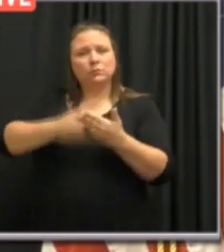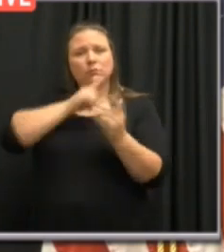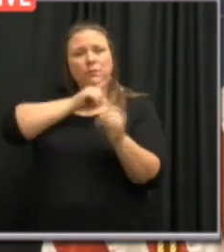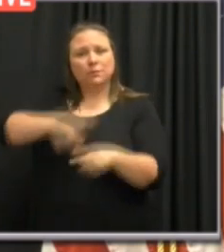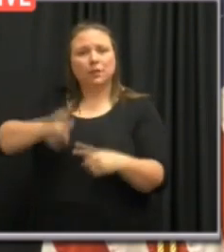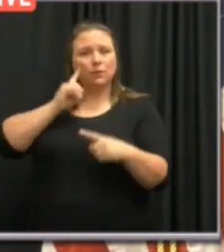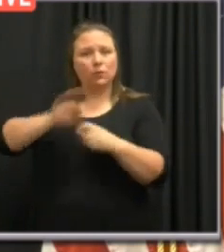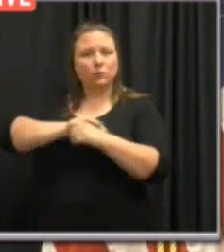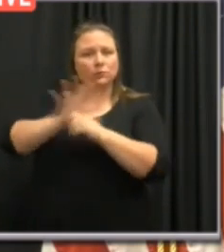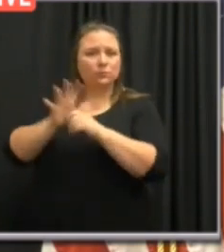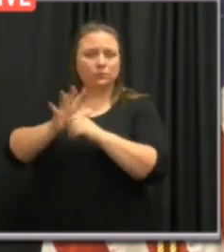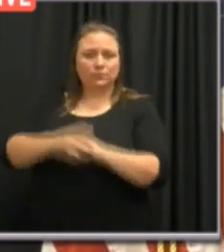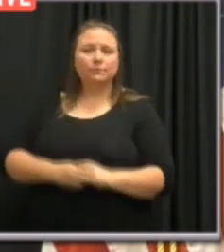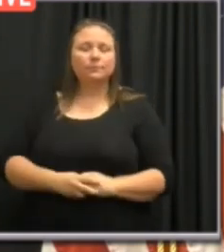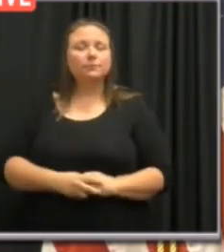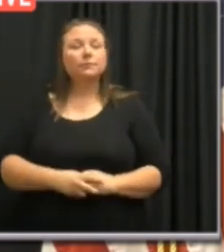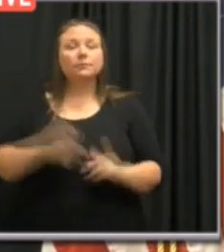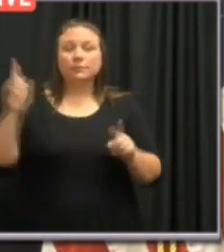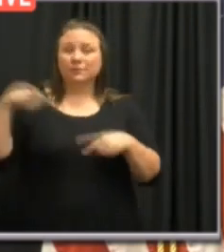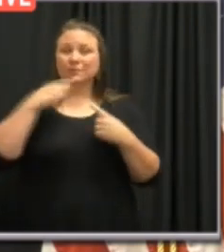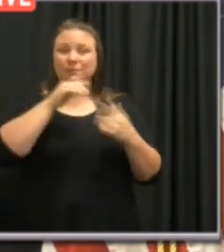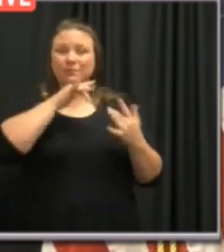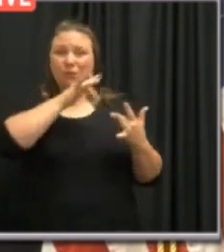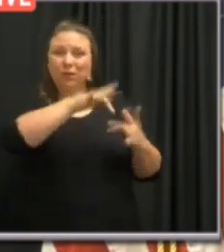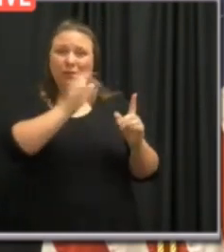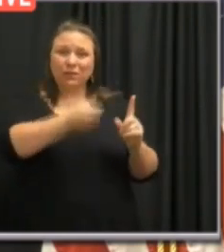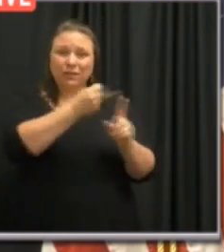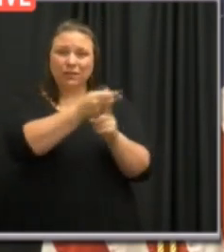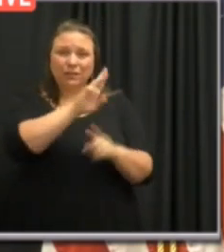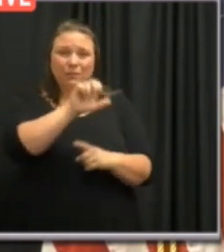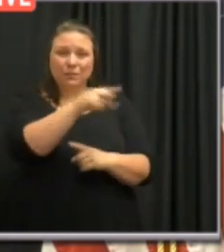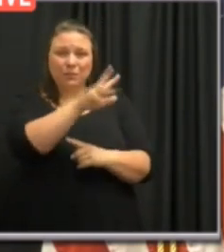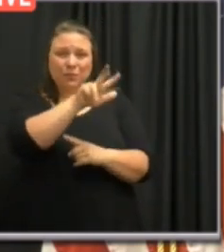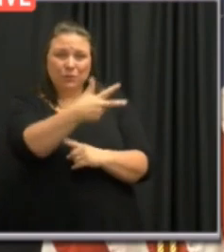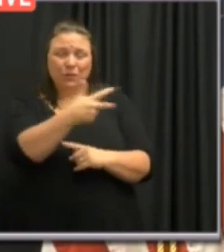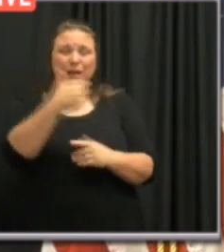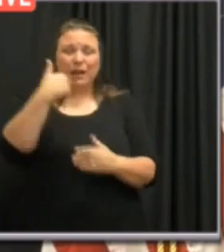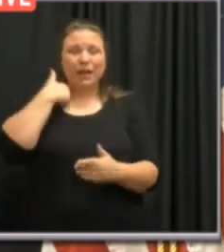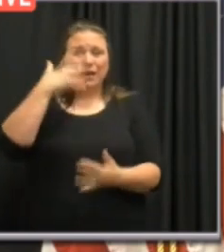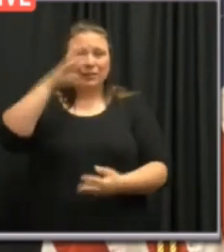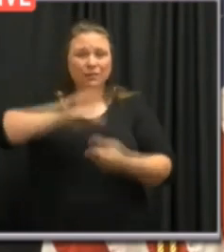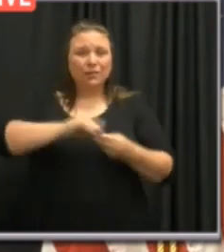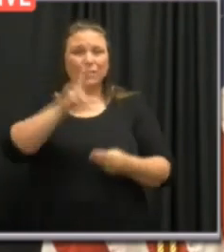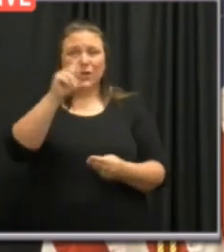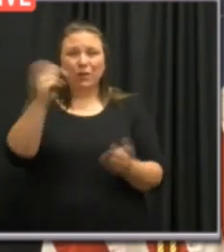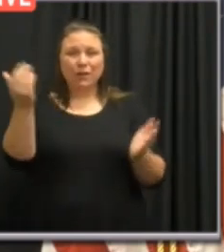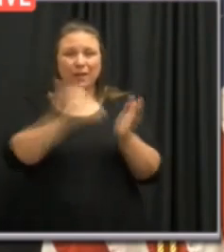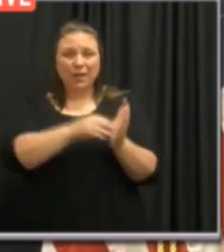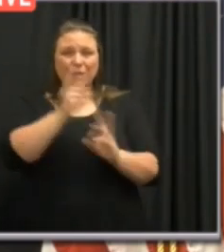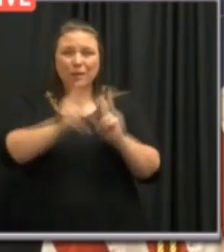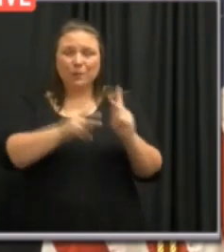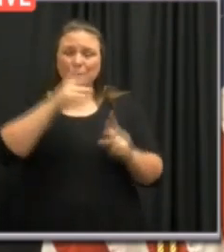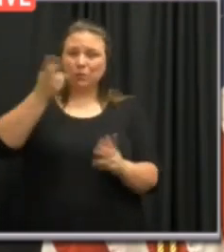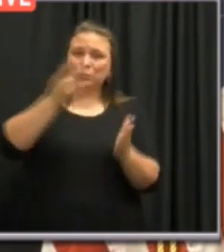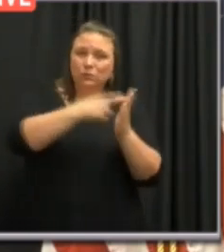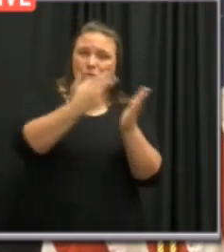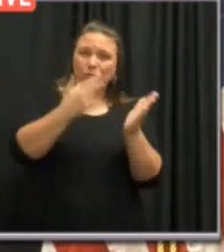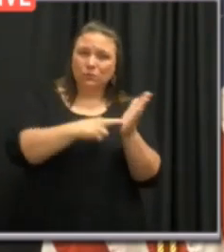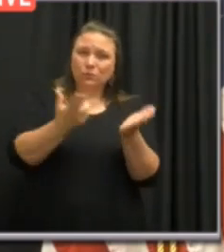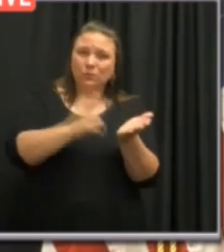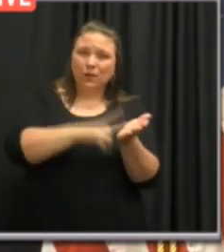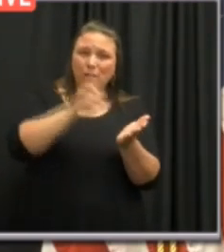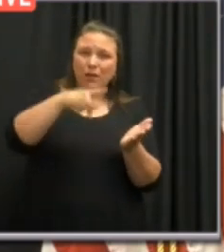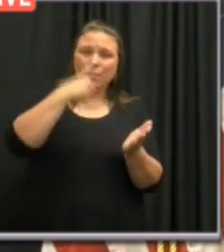COVID-19. Since the March 3rd tornado, more than 30,000 individuals have registered to volunteer, and more